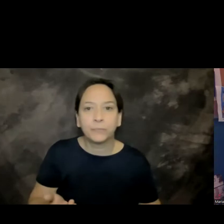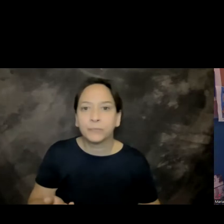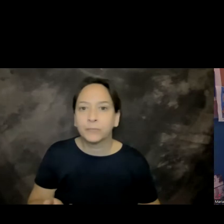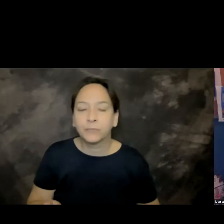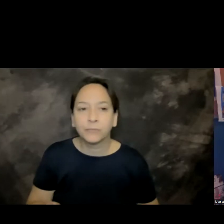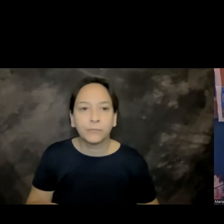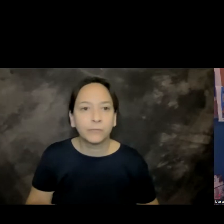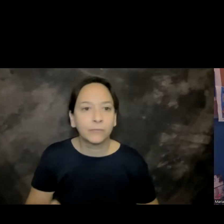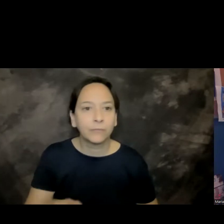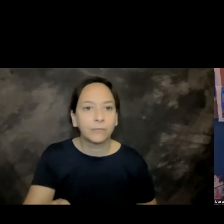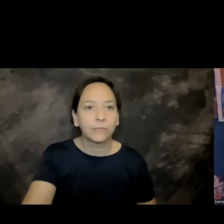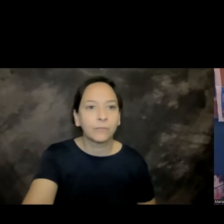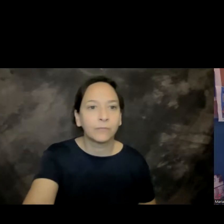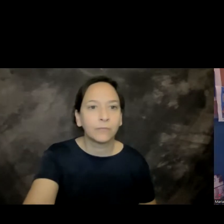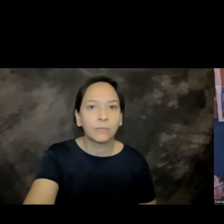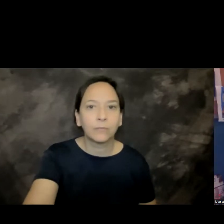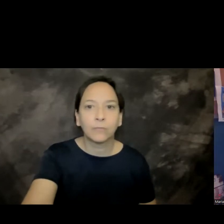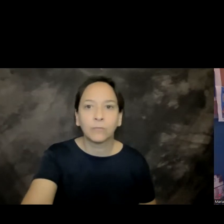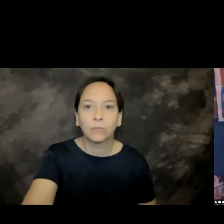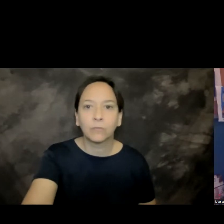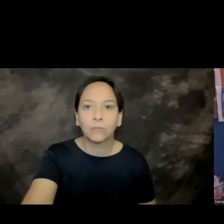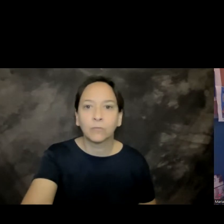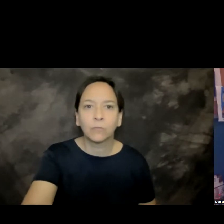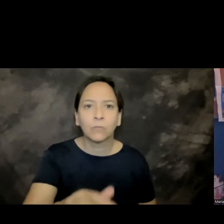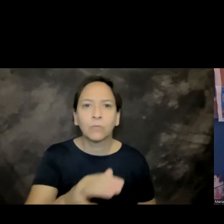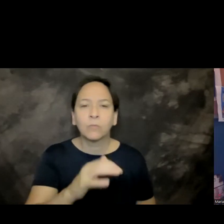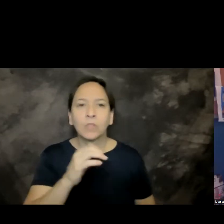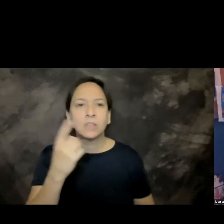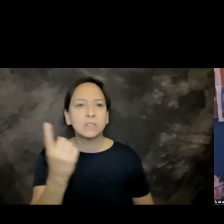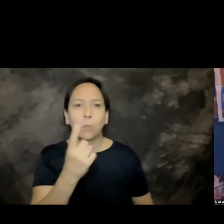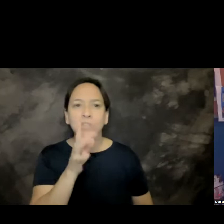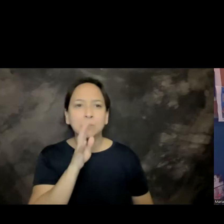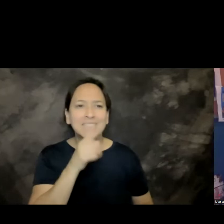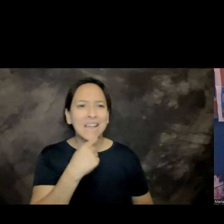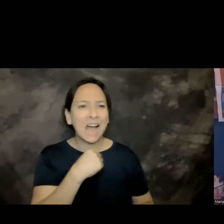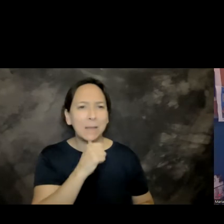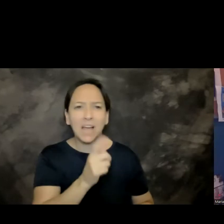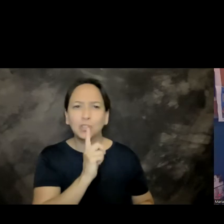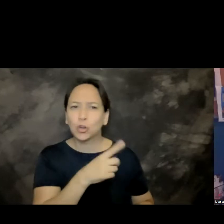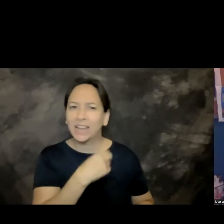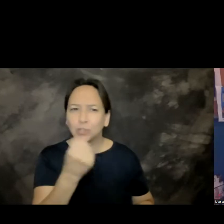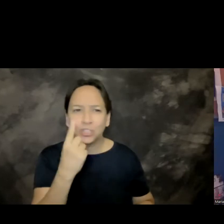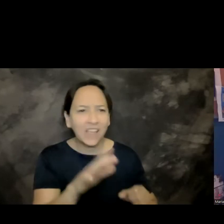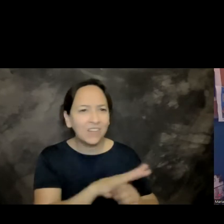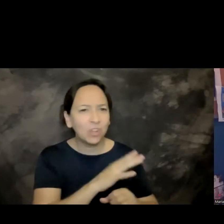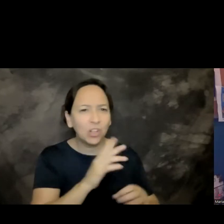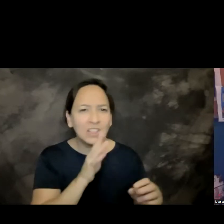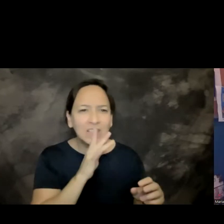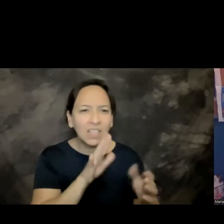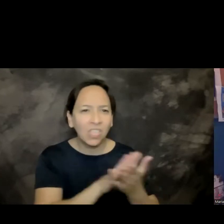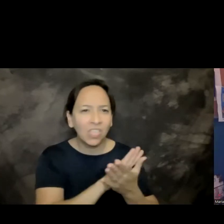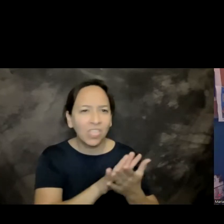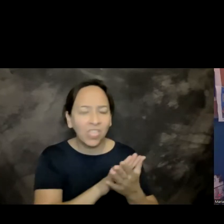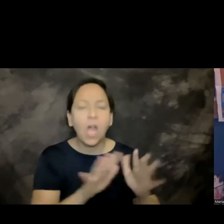Chief, I caught part of that. I didn't catch all of it. I don't know if you had a bit of a problem on that too. At the beginning, I did. Mr. Vinod, you